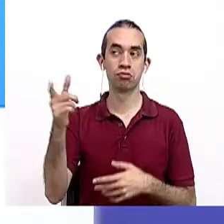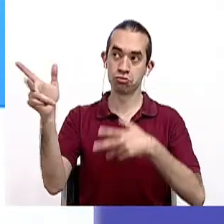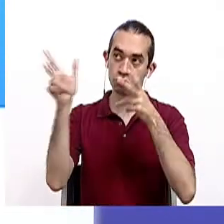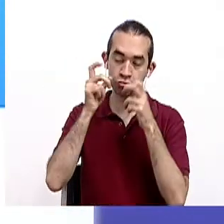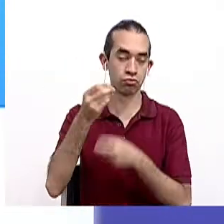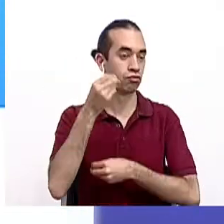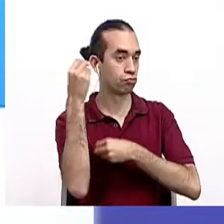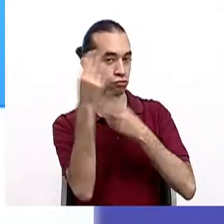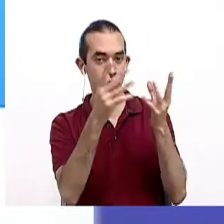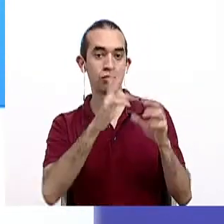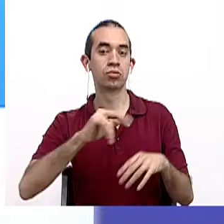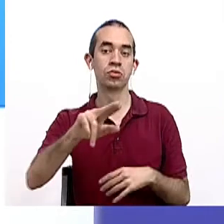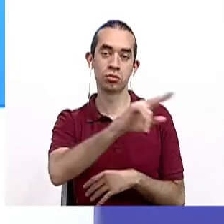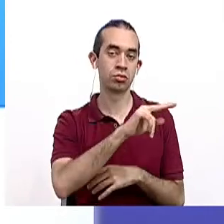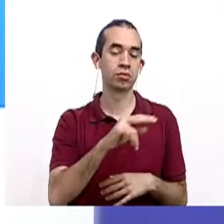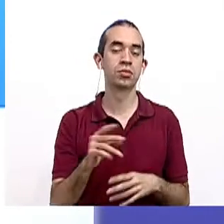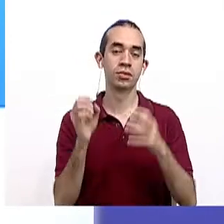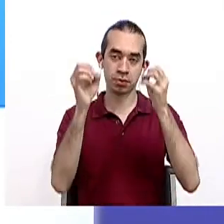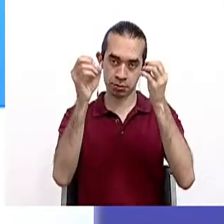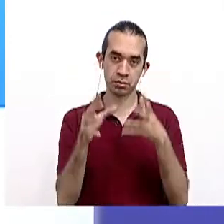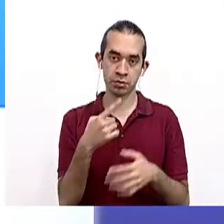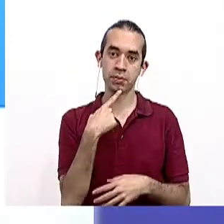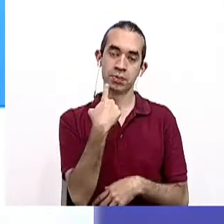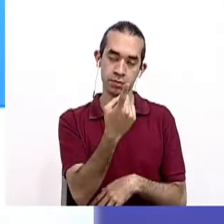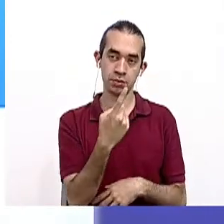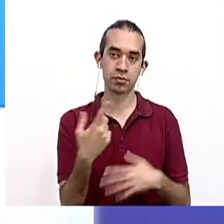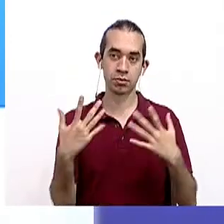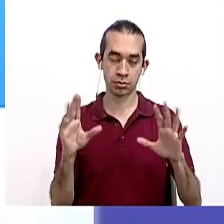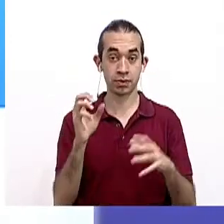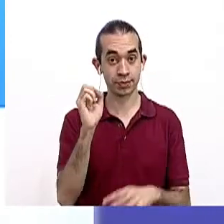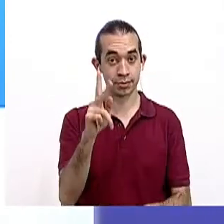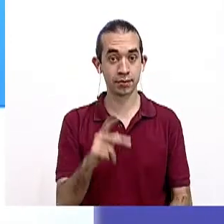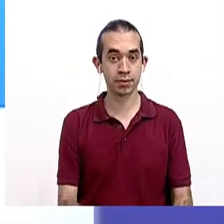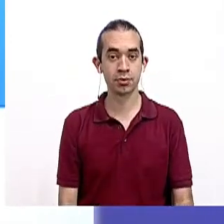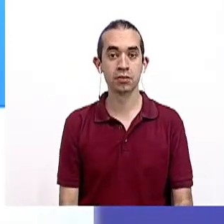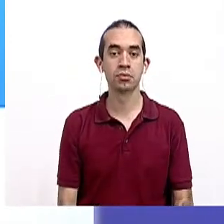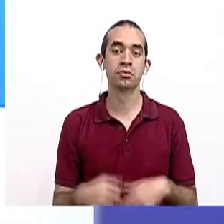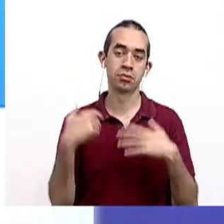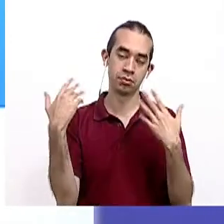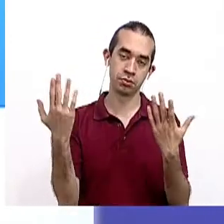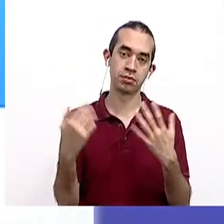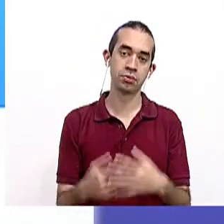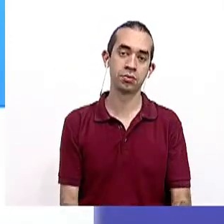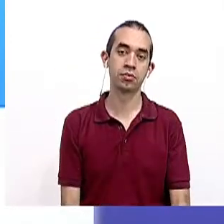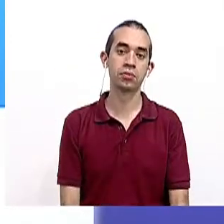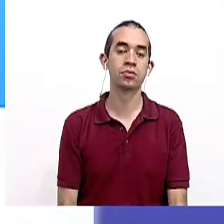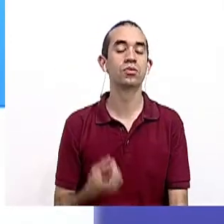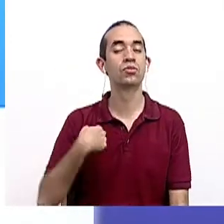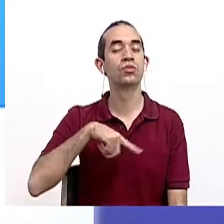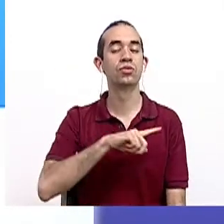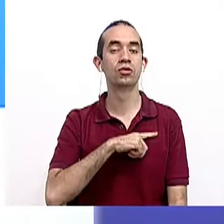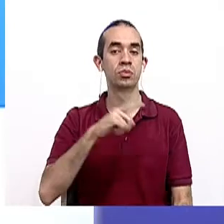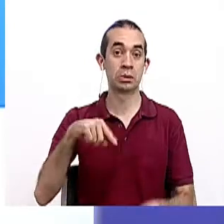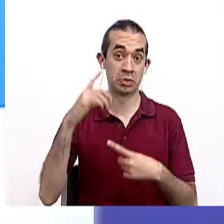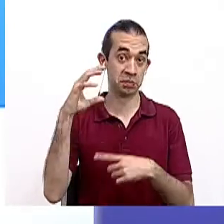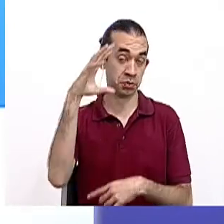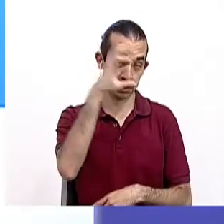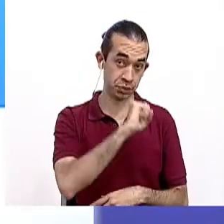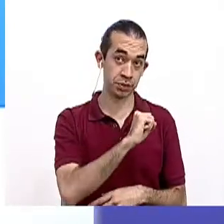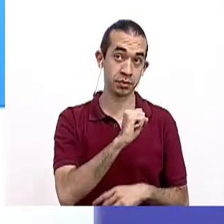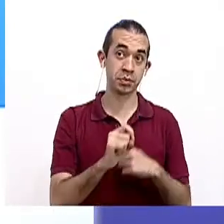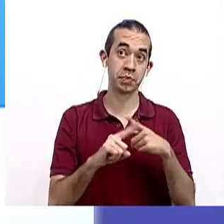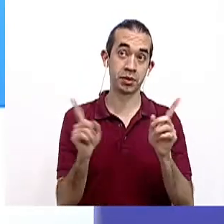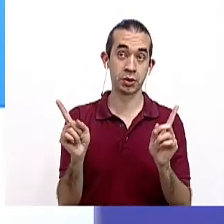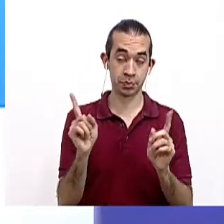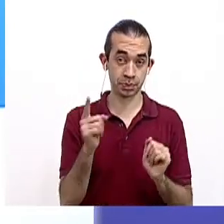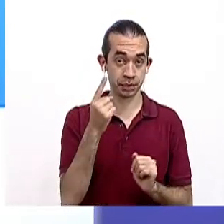your classmates because that's what your teacher told you about, okay? So we're going to find that, but before we